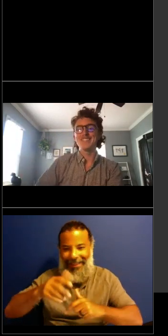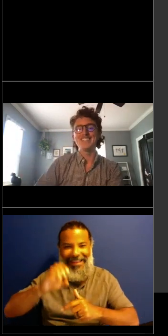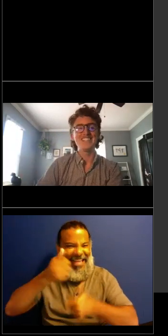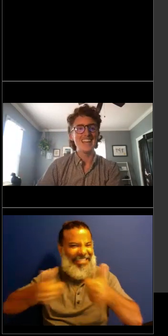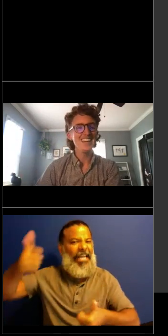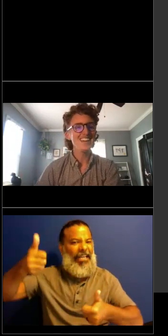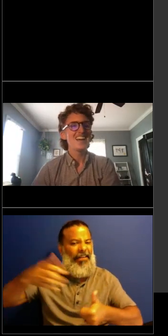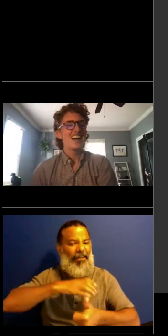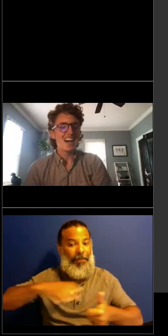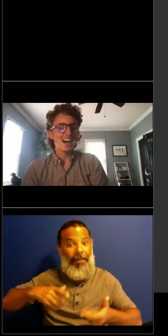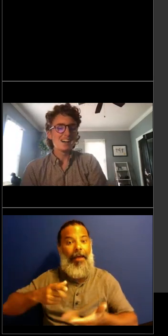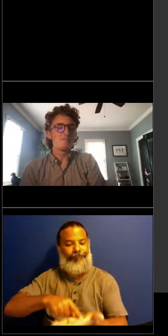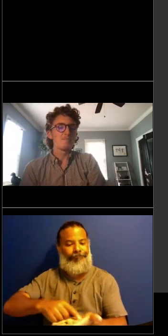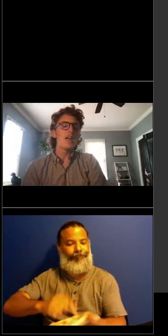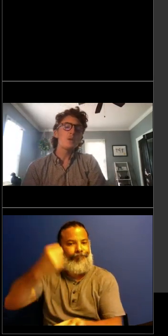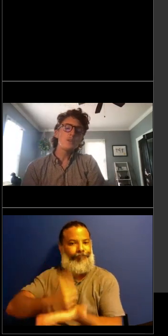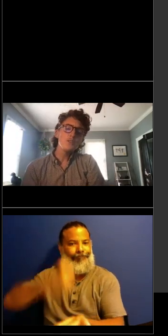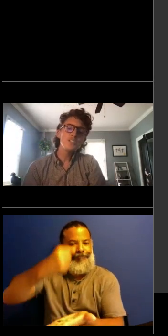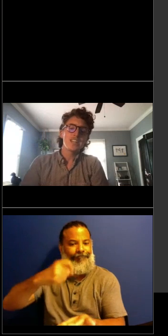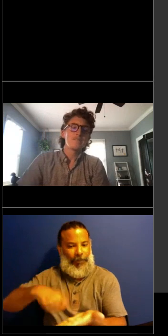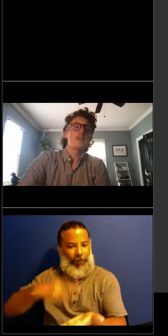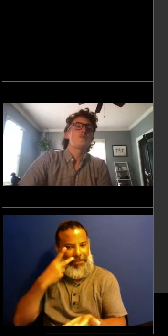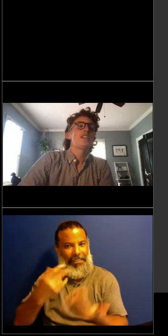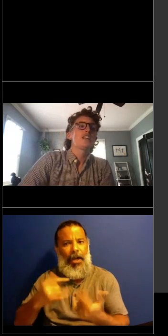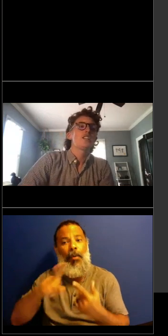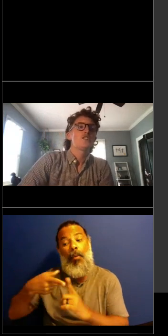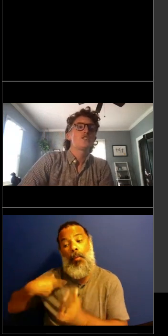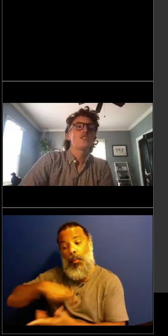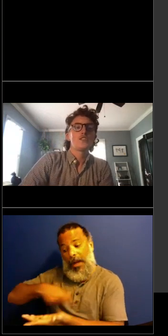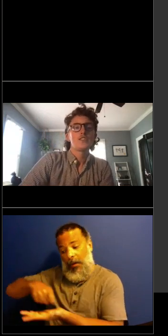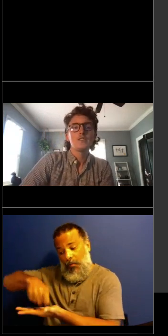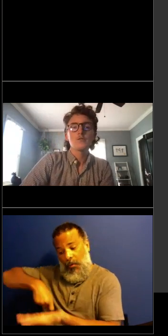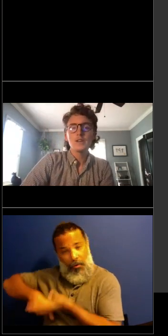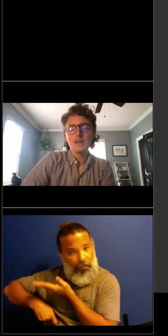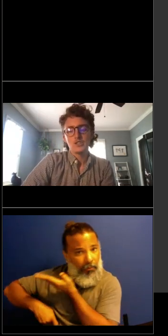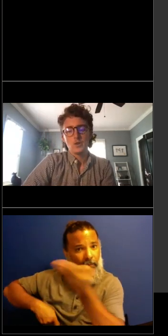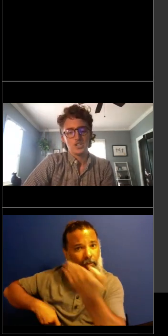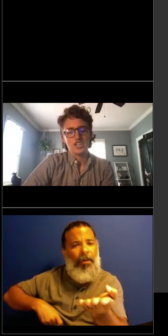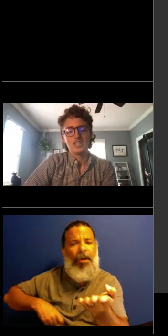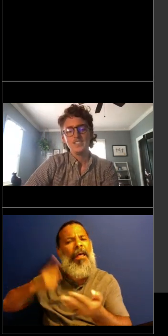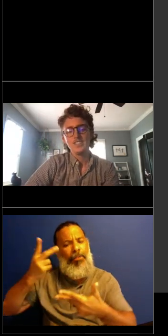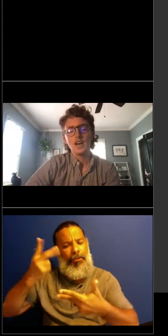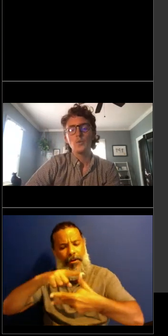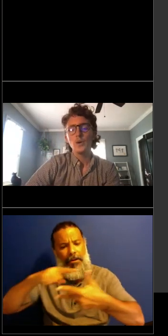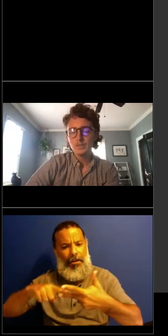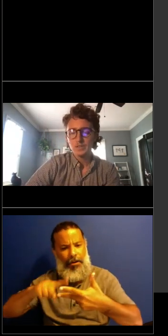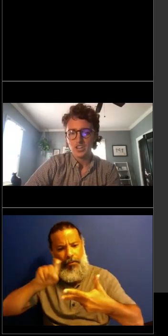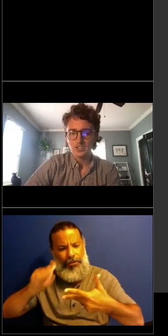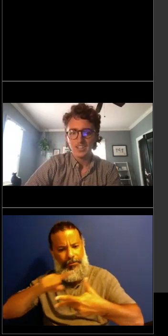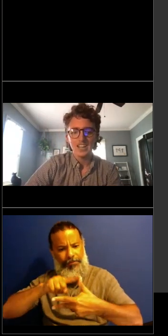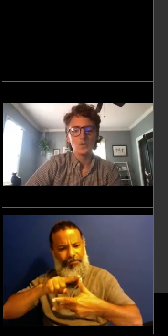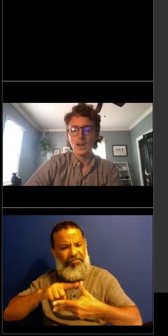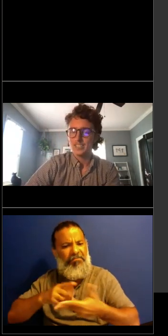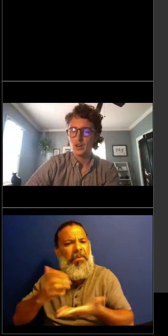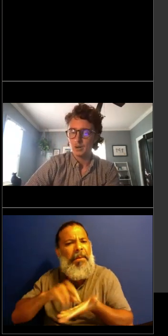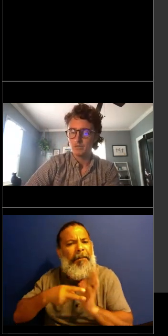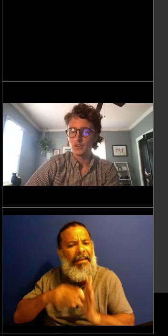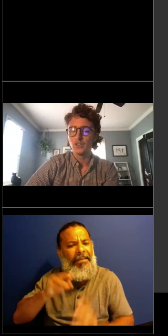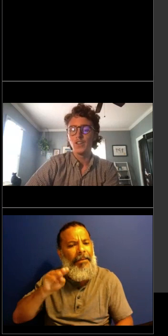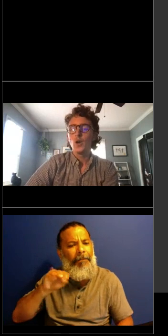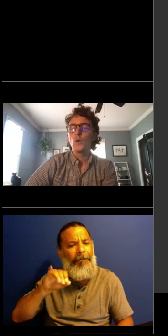what you see today. And when we wrote the statement, we considered kind of three major questions. What is misgendering and why